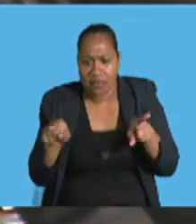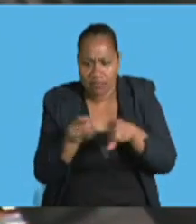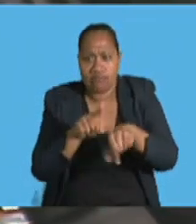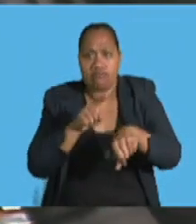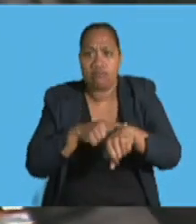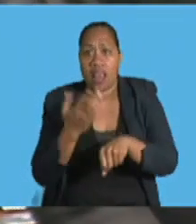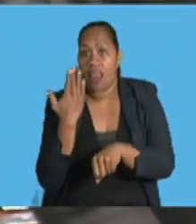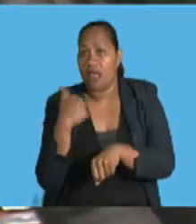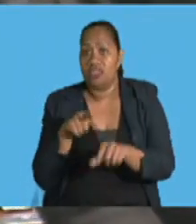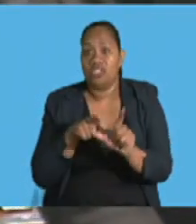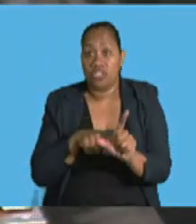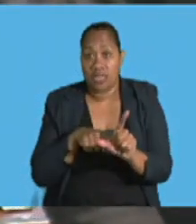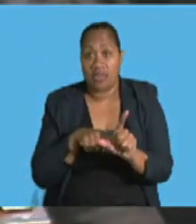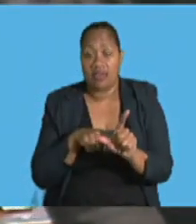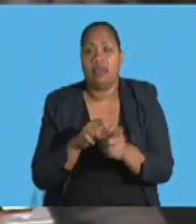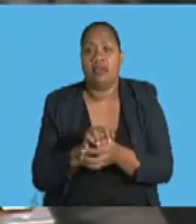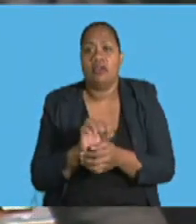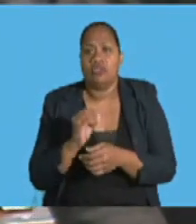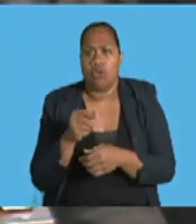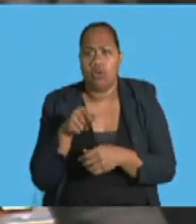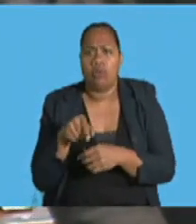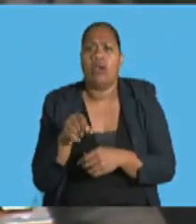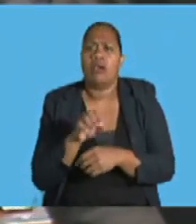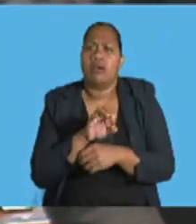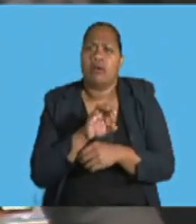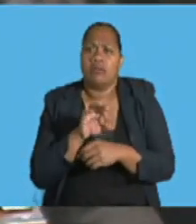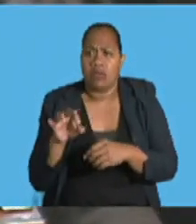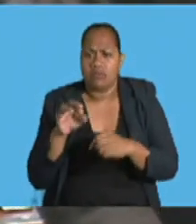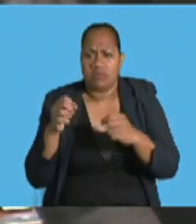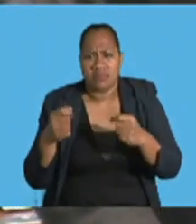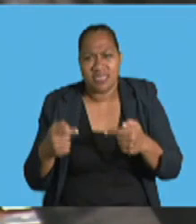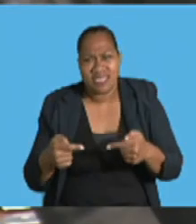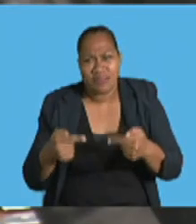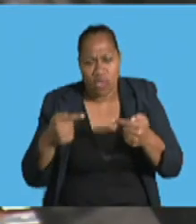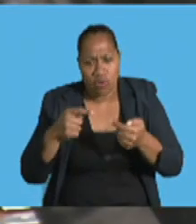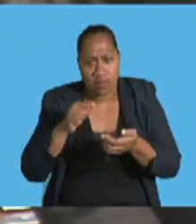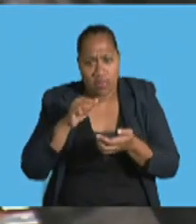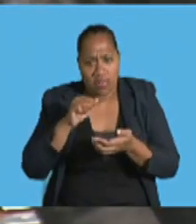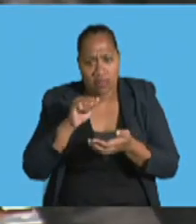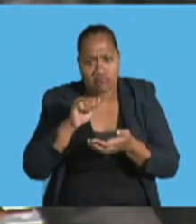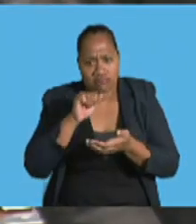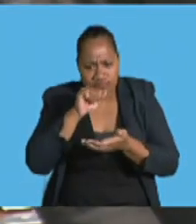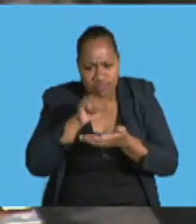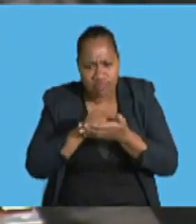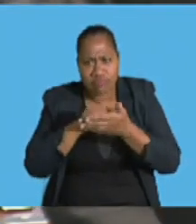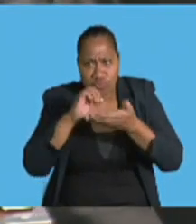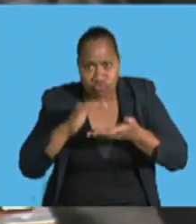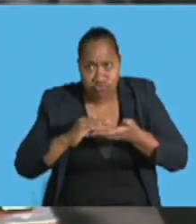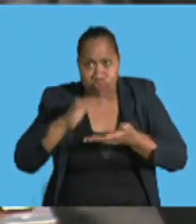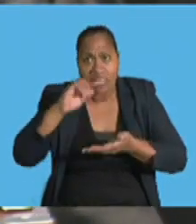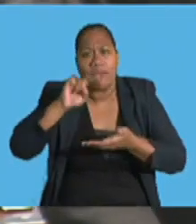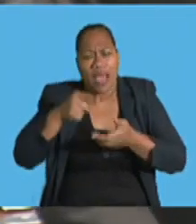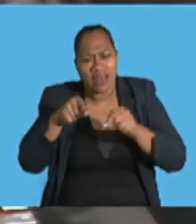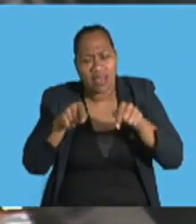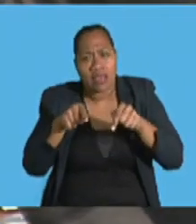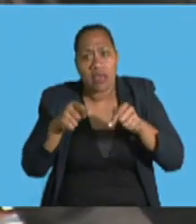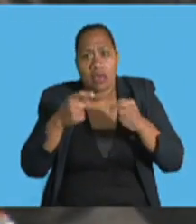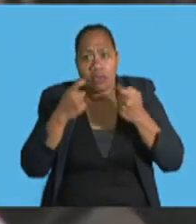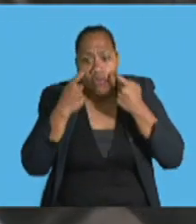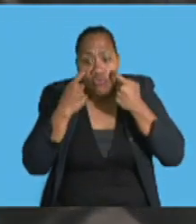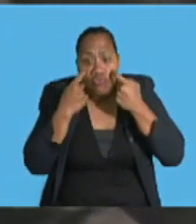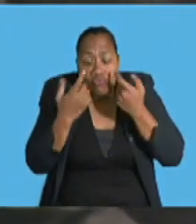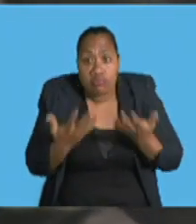may not depict the actual rise, but it is a reflection of the police